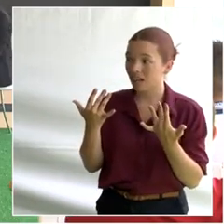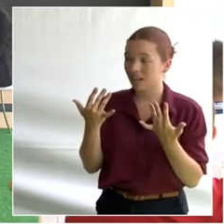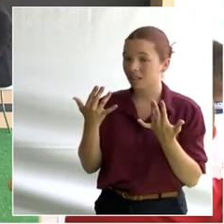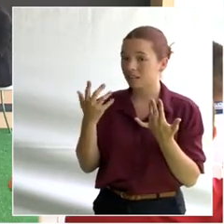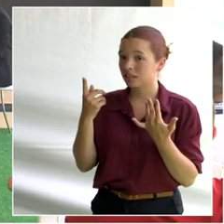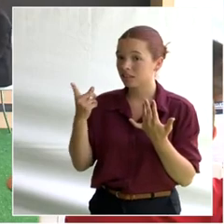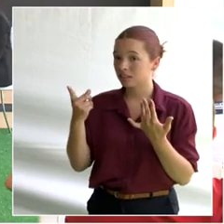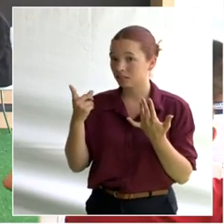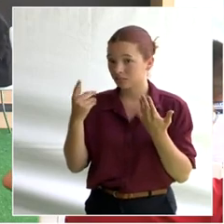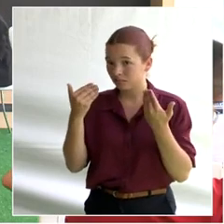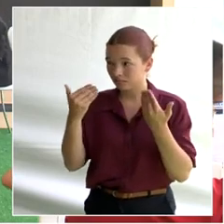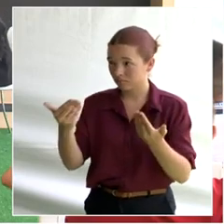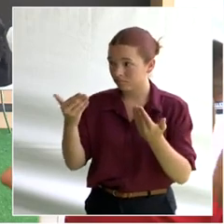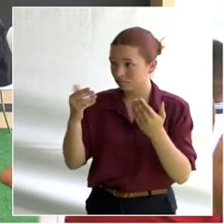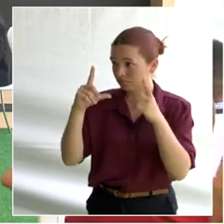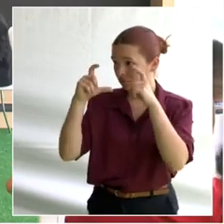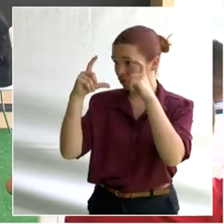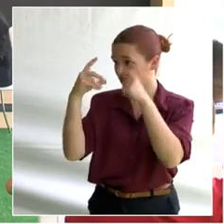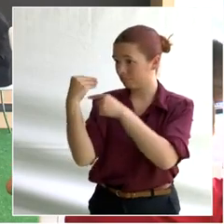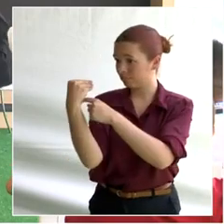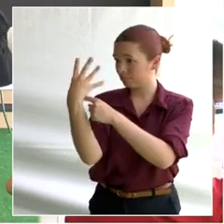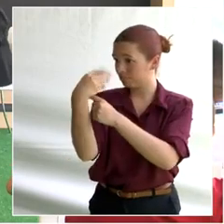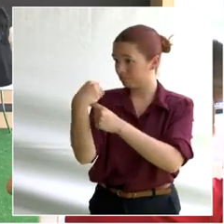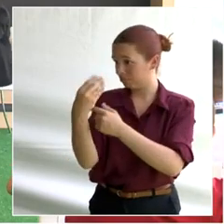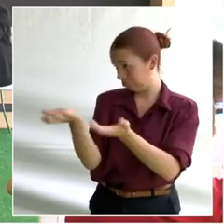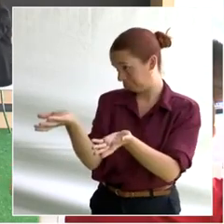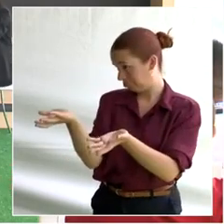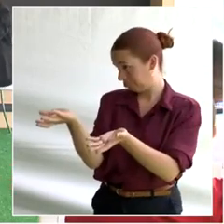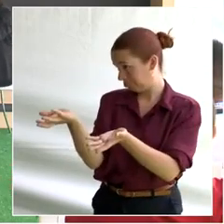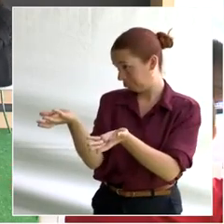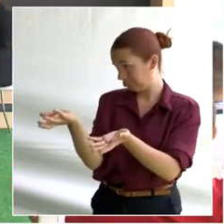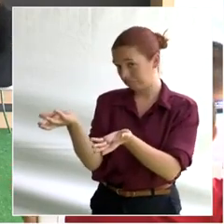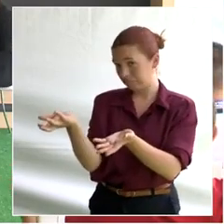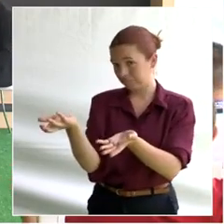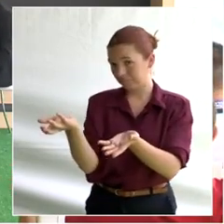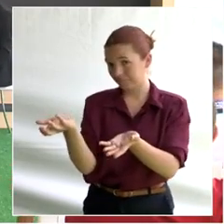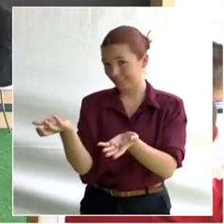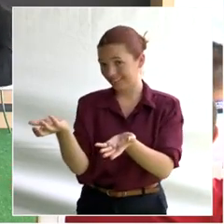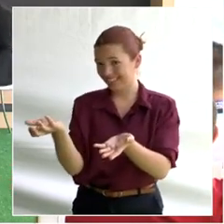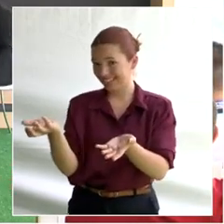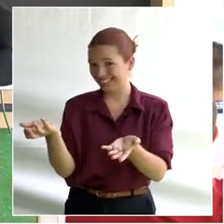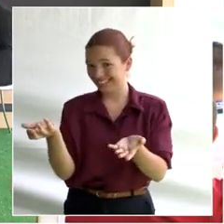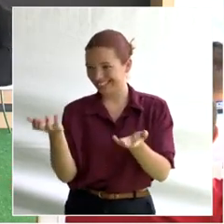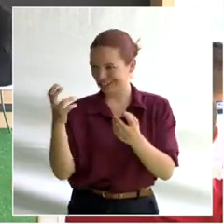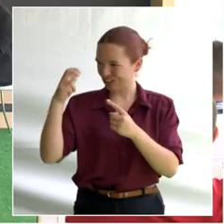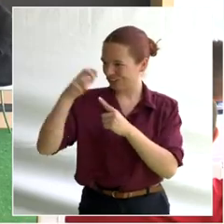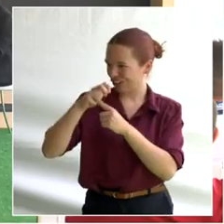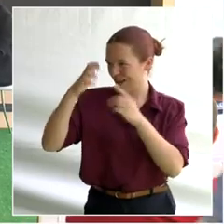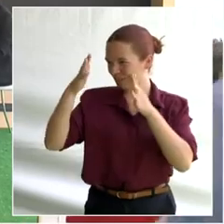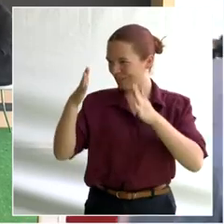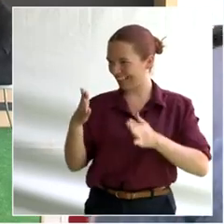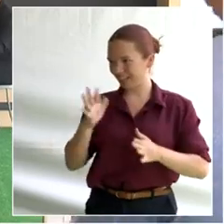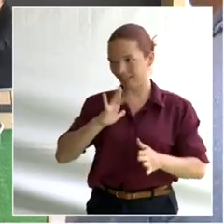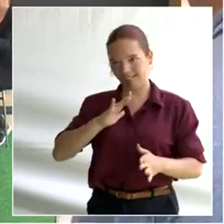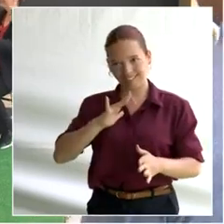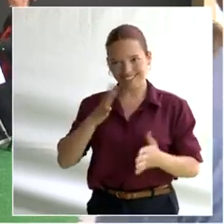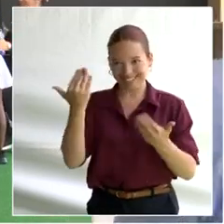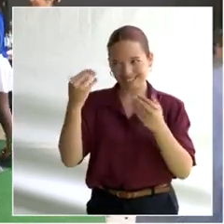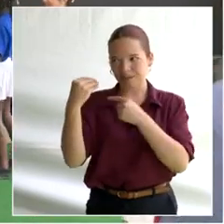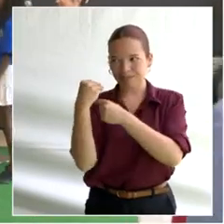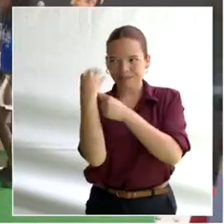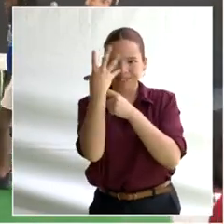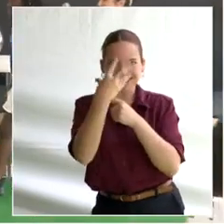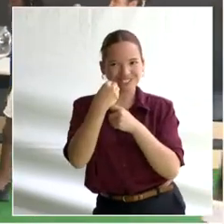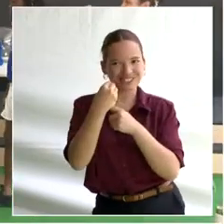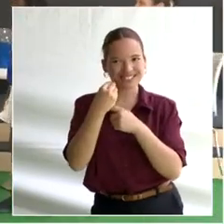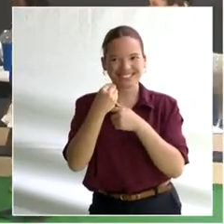if you guys get your picture taken with our defending champion while we're waiting to get things. You want to come get your picture taken? This could be your Christmas card